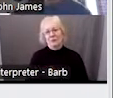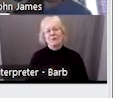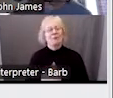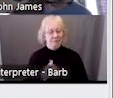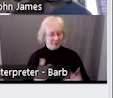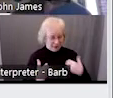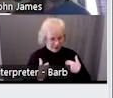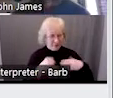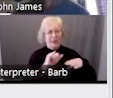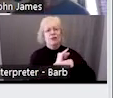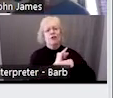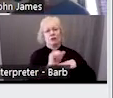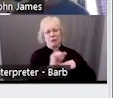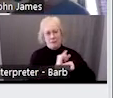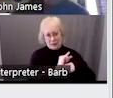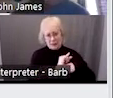internship